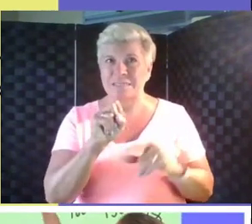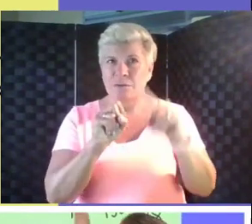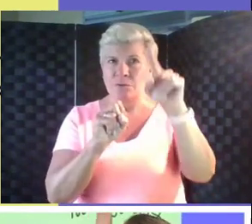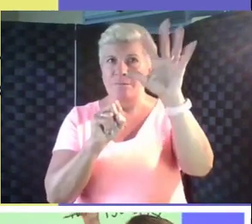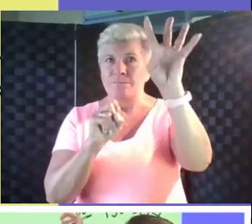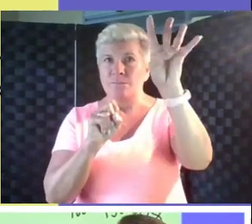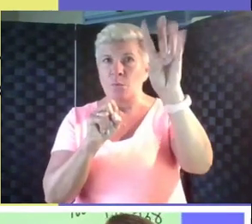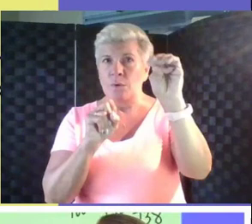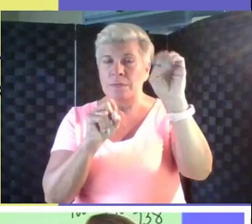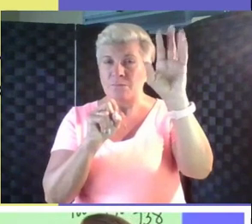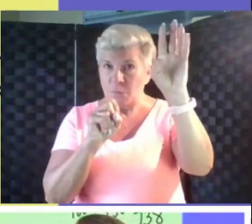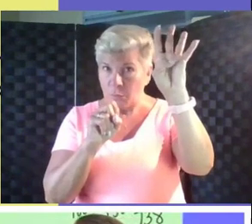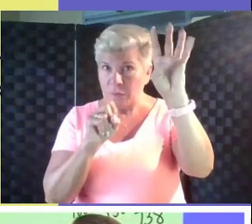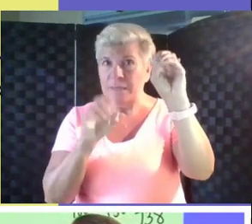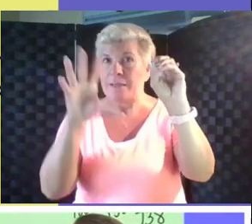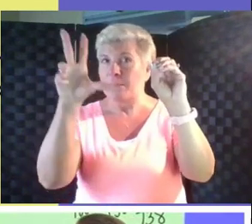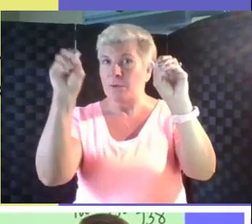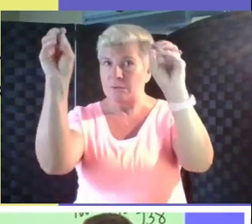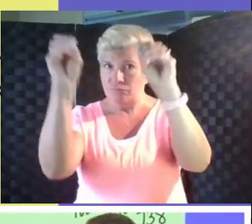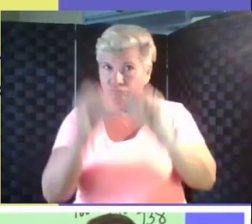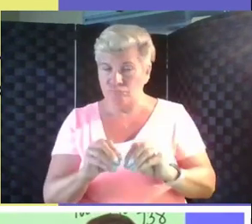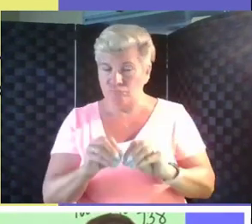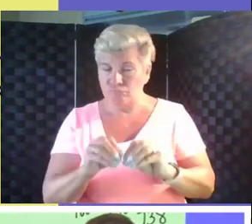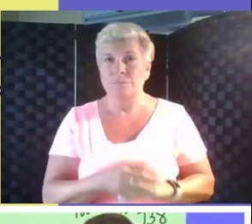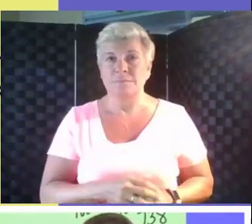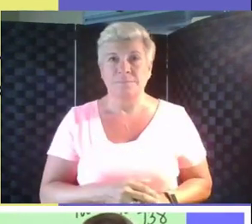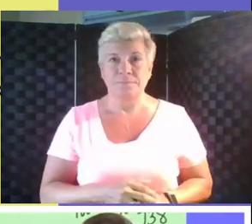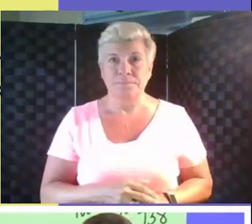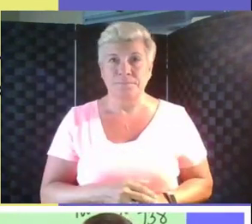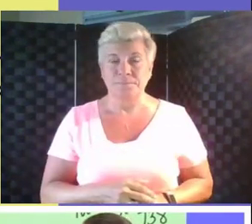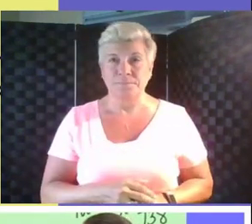I'm going to grab the 40 and the 30 and put those together.